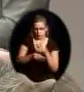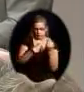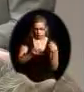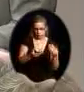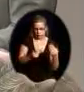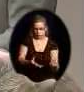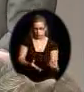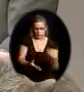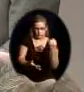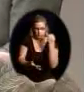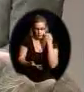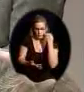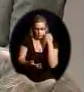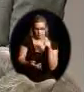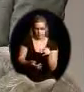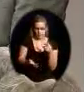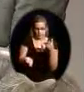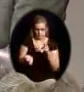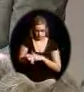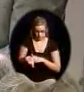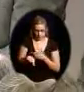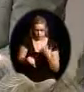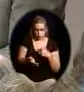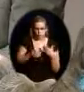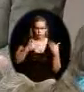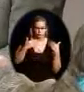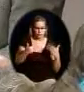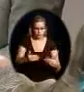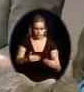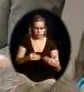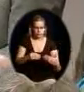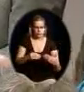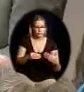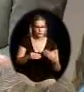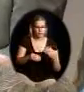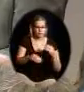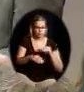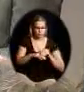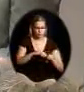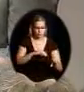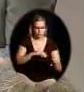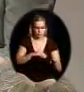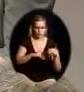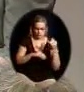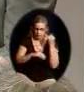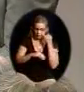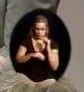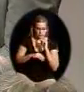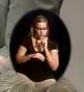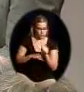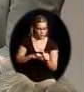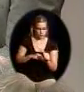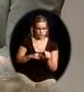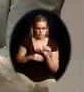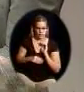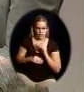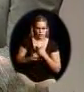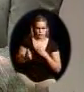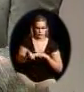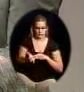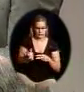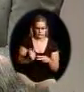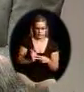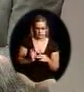And if they sign it, then we'll go ahead and forward that. And if not, our intent would just